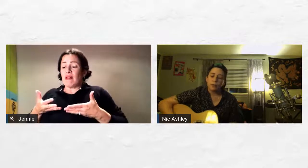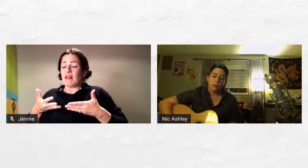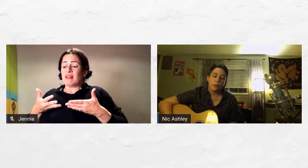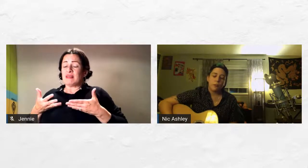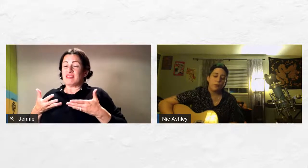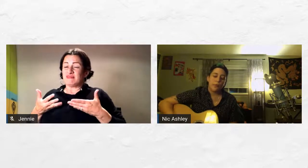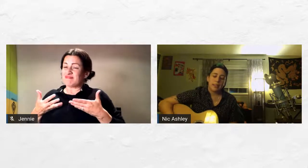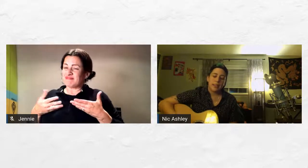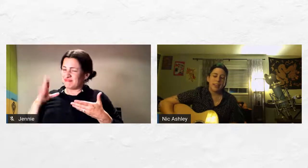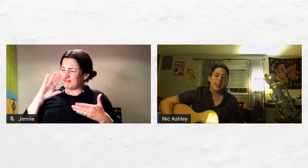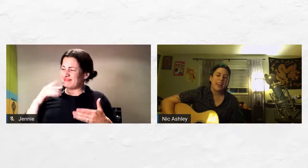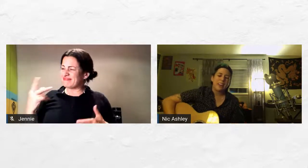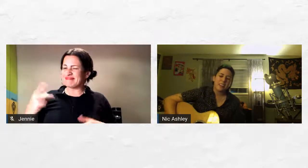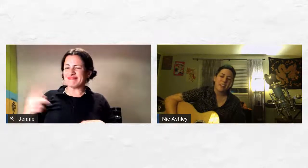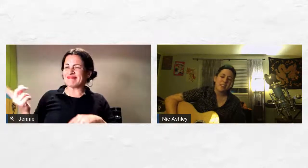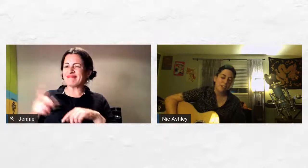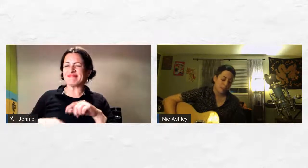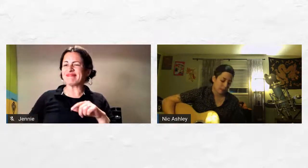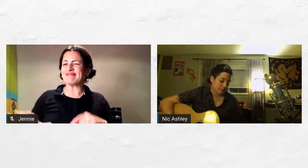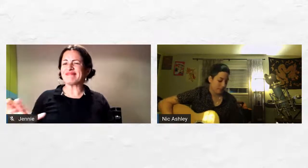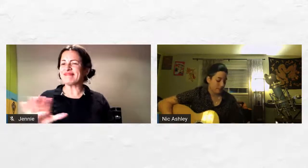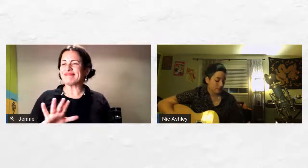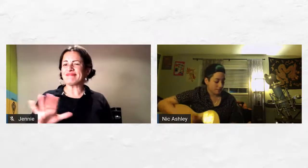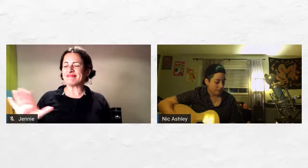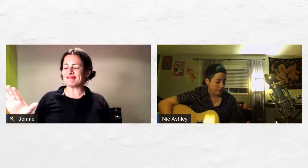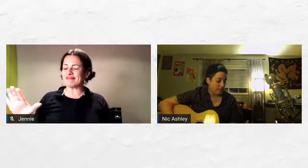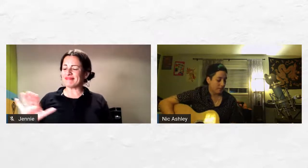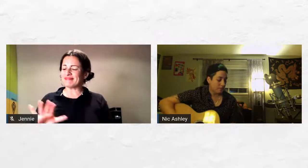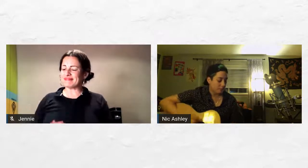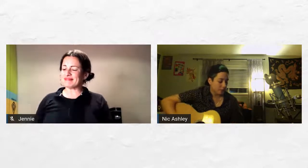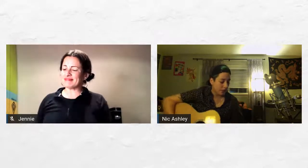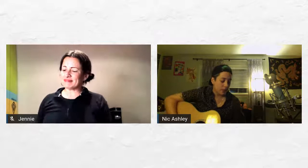If you know we can't,